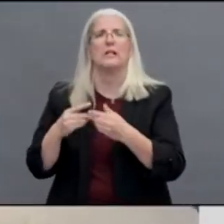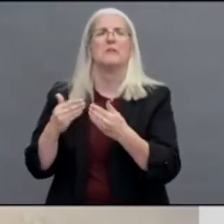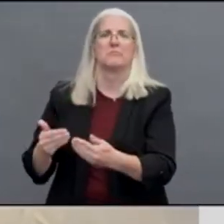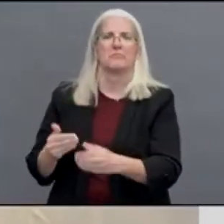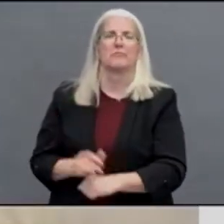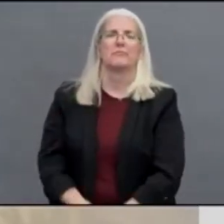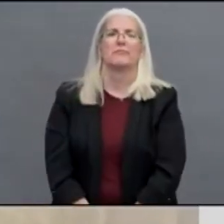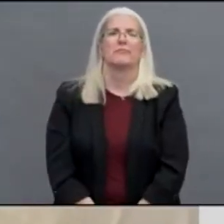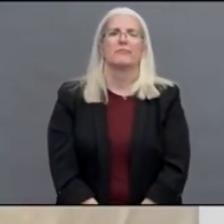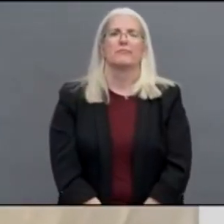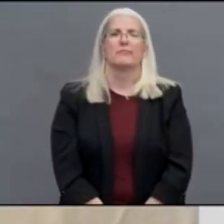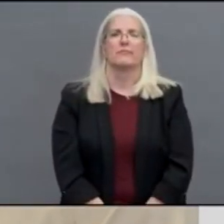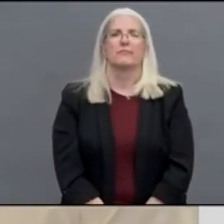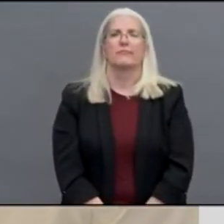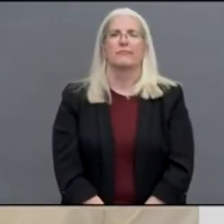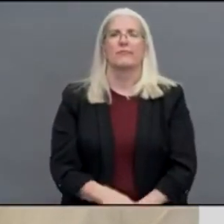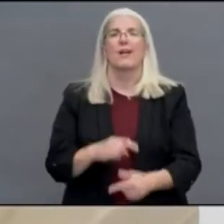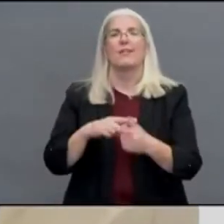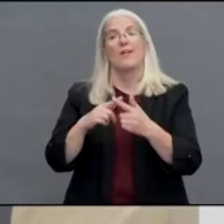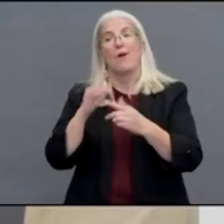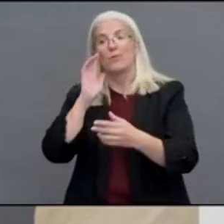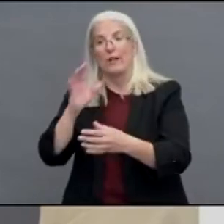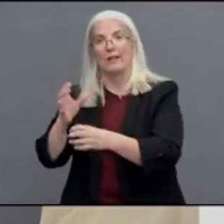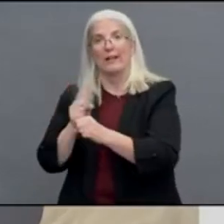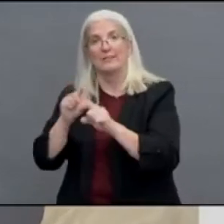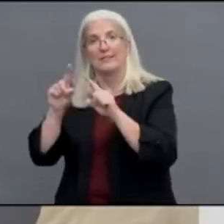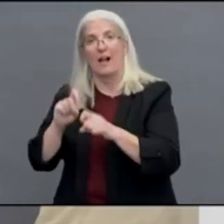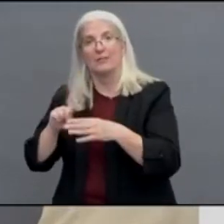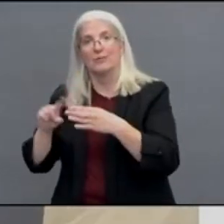and sent to the lab with the correct